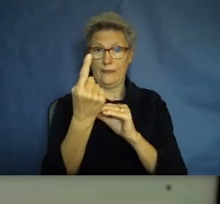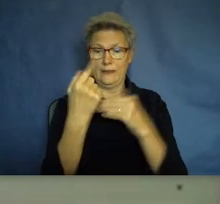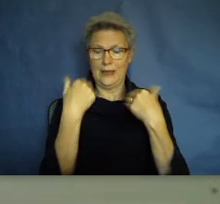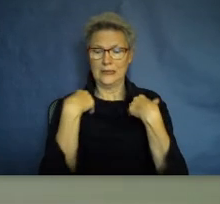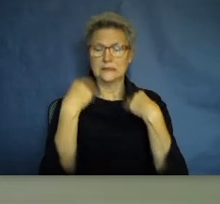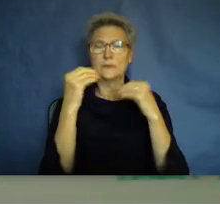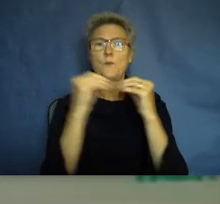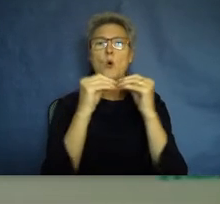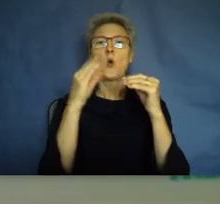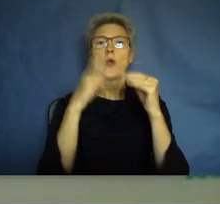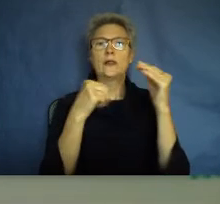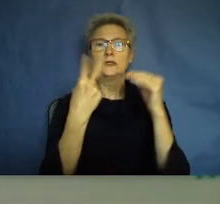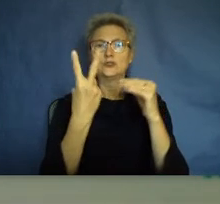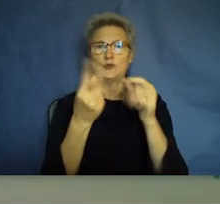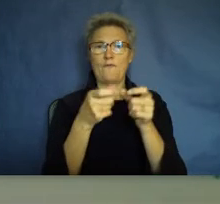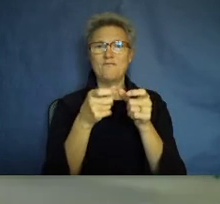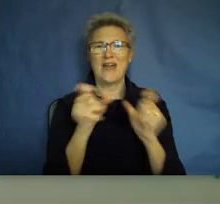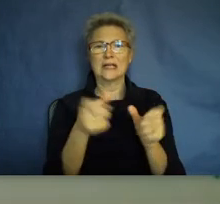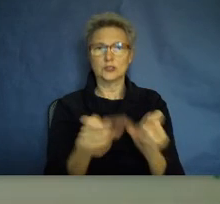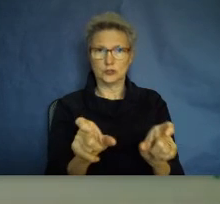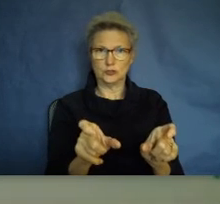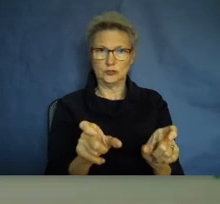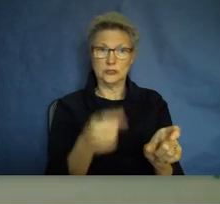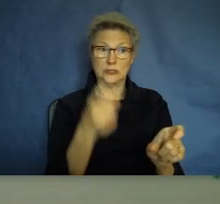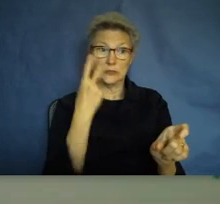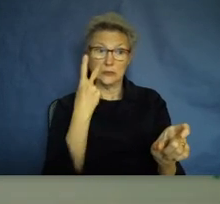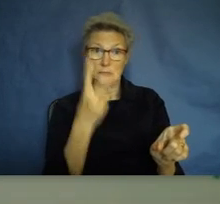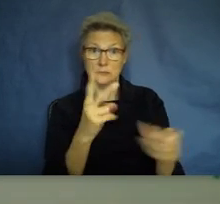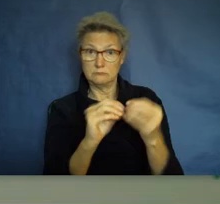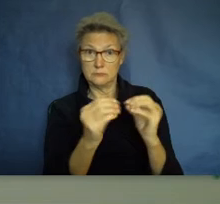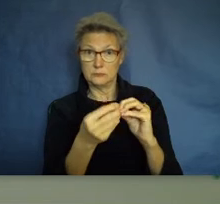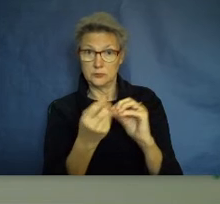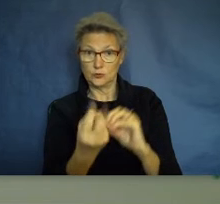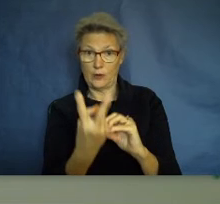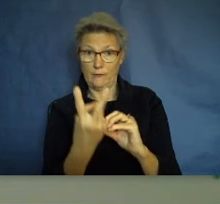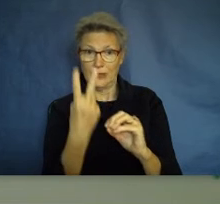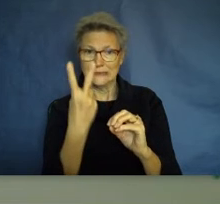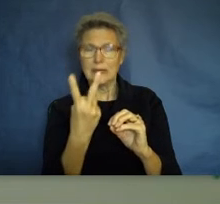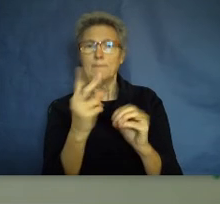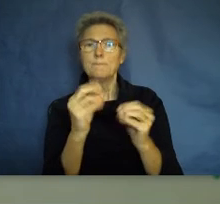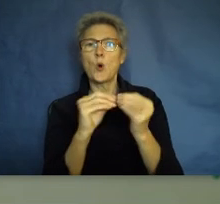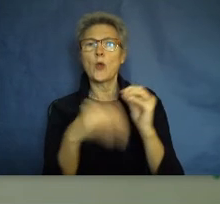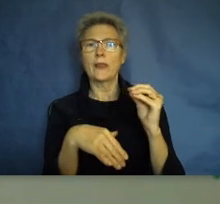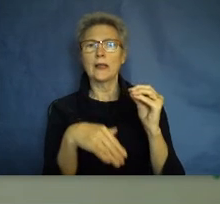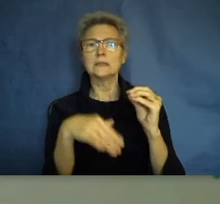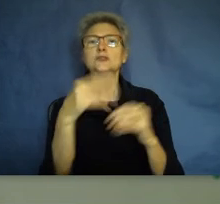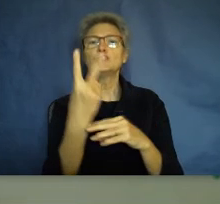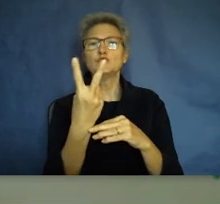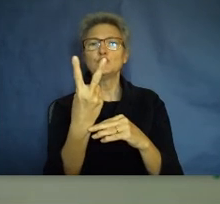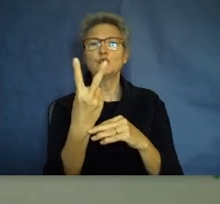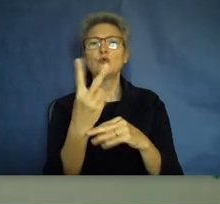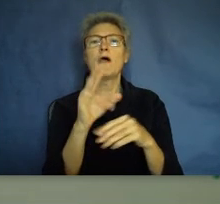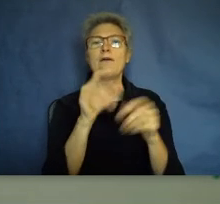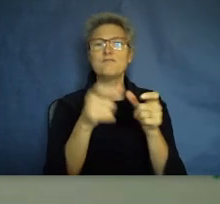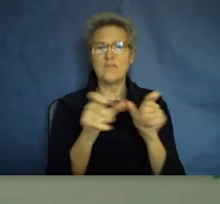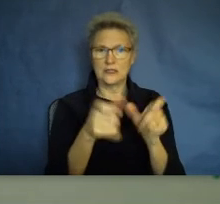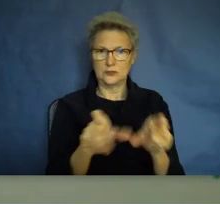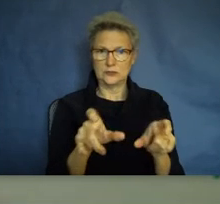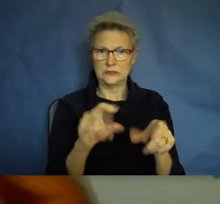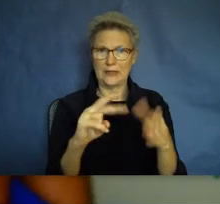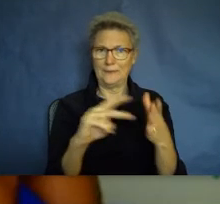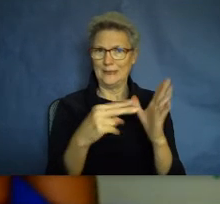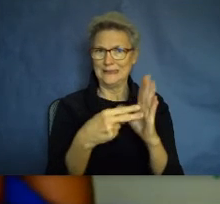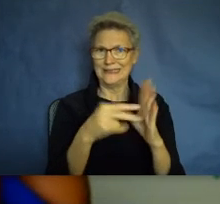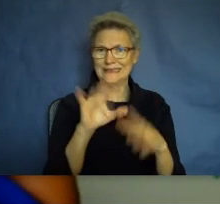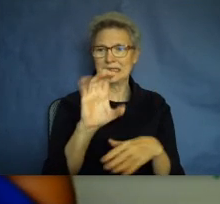2 factors. As I look at the number 12, I definitely see more than 2 factors here. So that makes this a composite number,